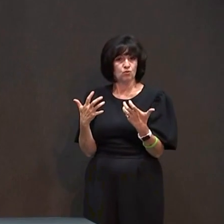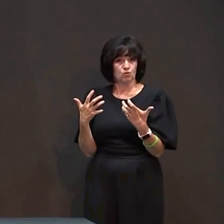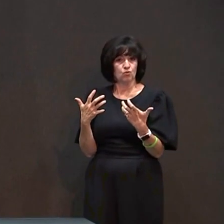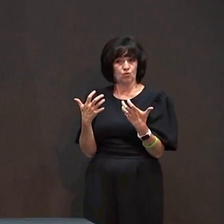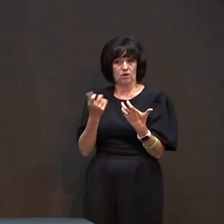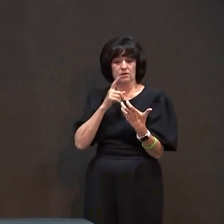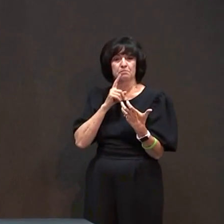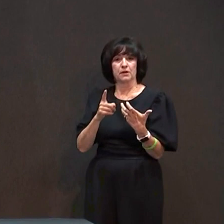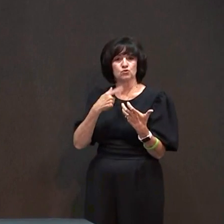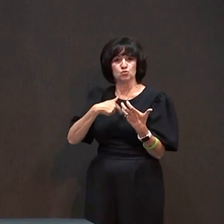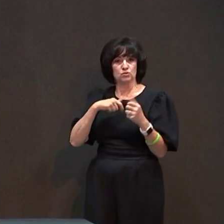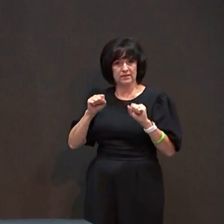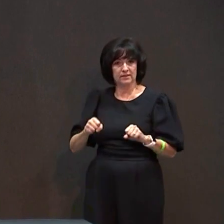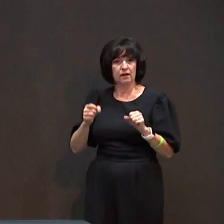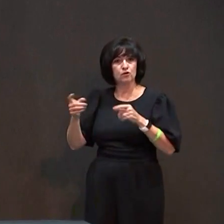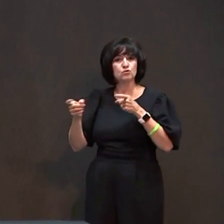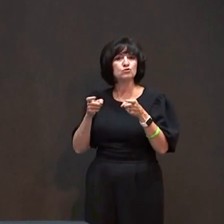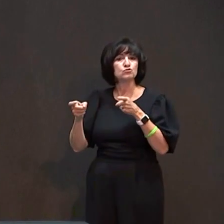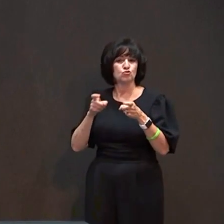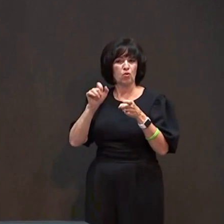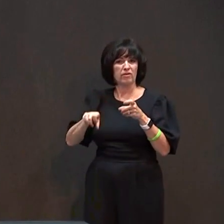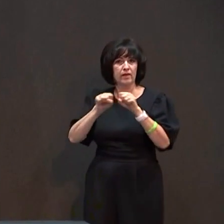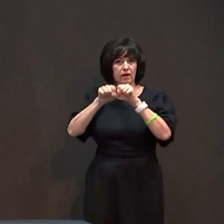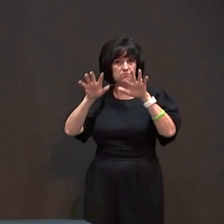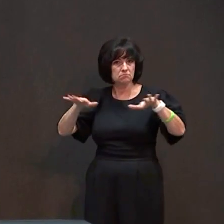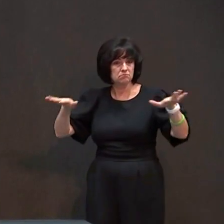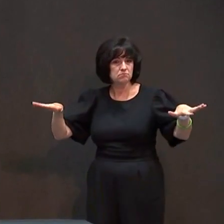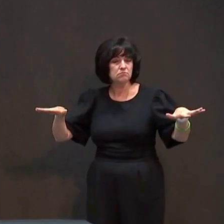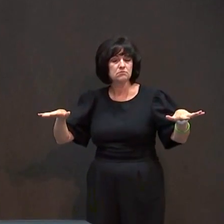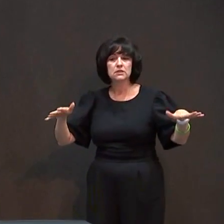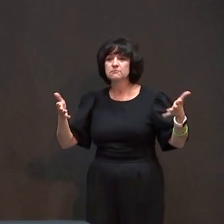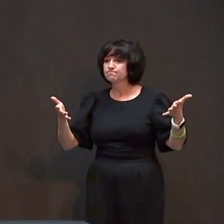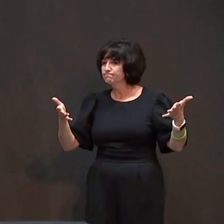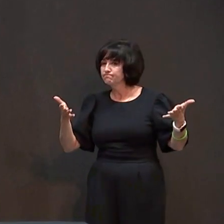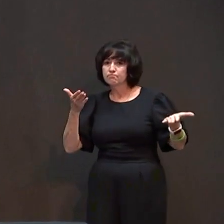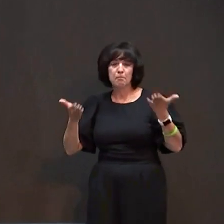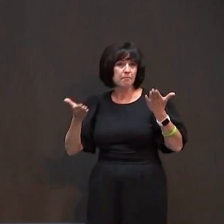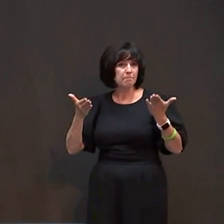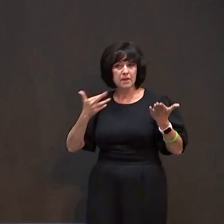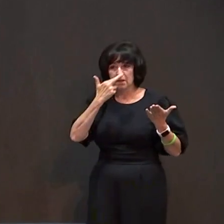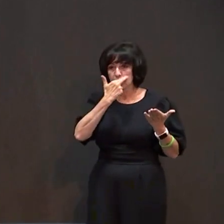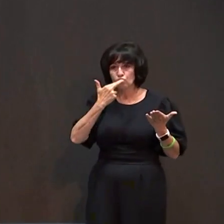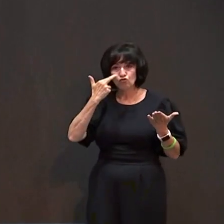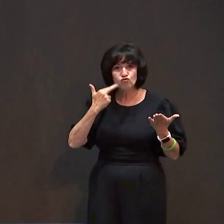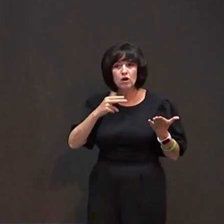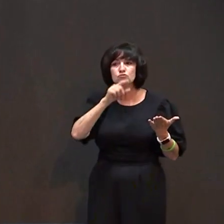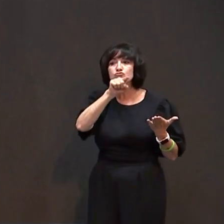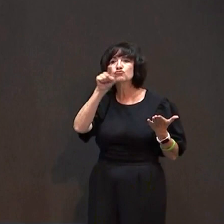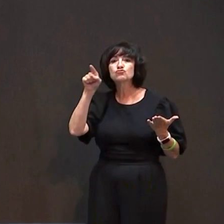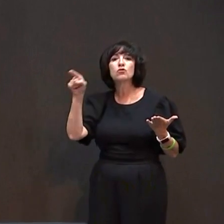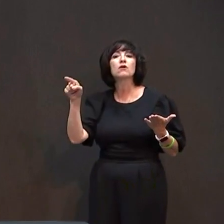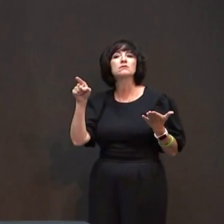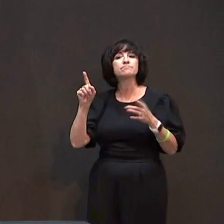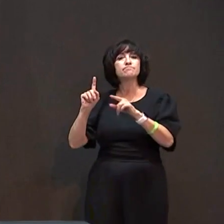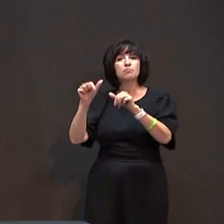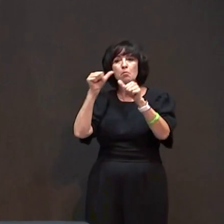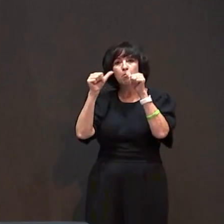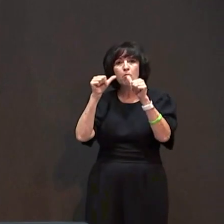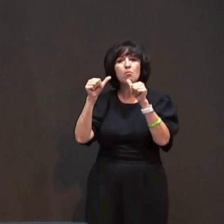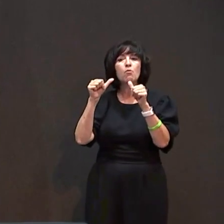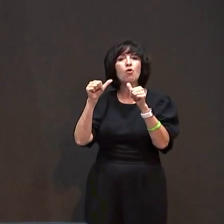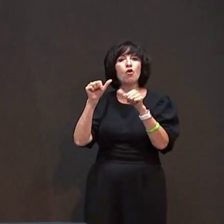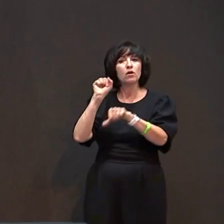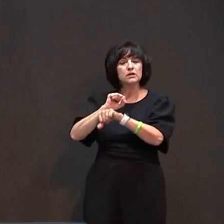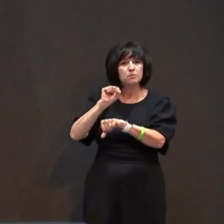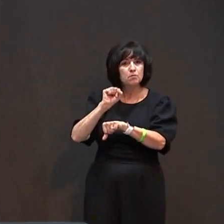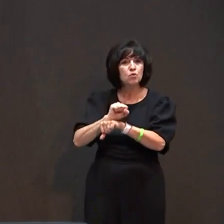that outbreak, whether it's in hospitality employees, whether it's among lifeguards on the beach, whether it's